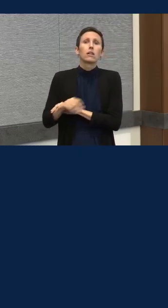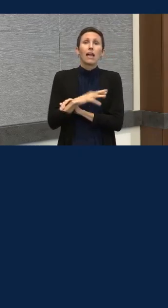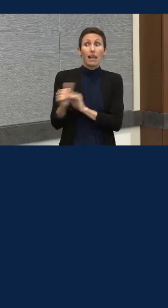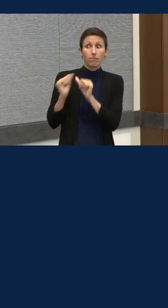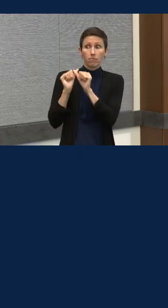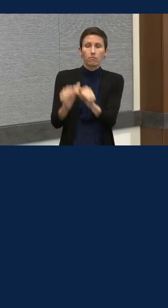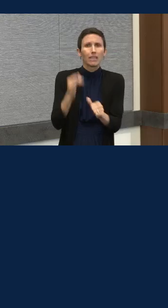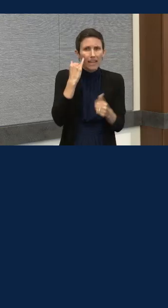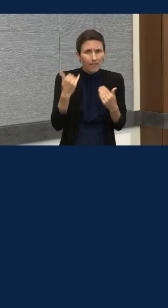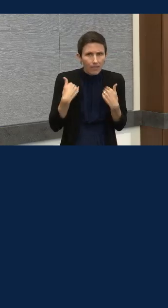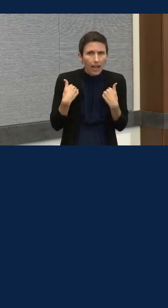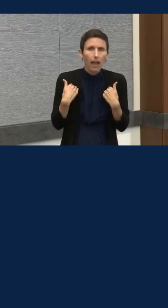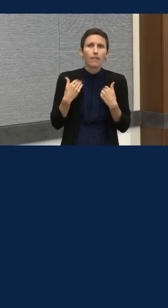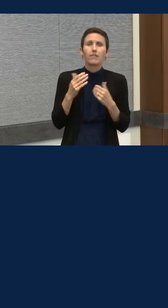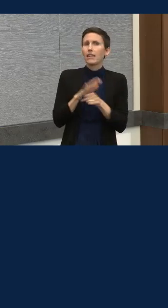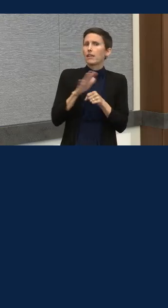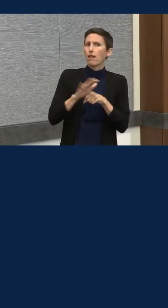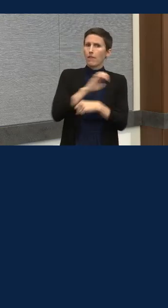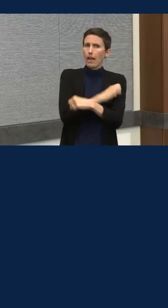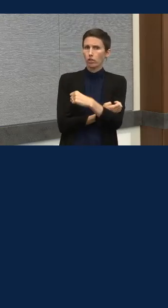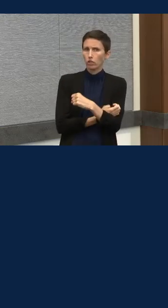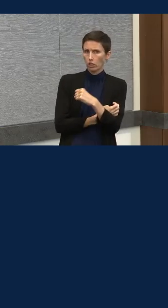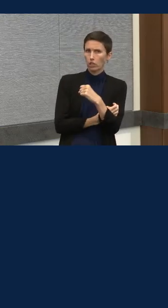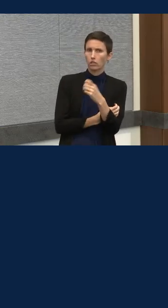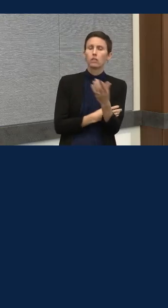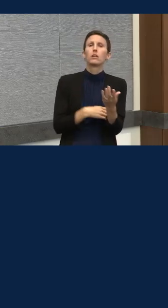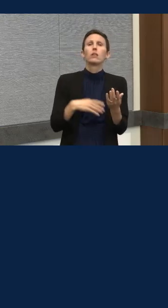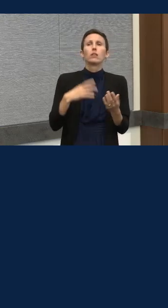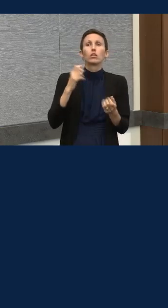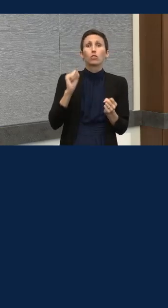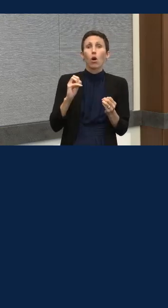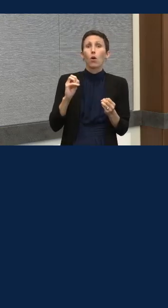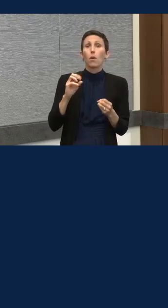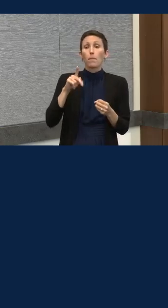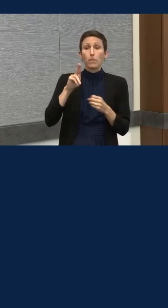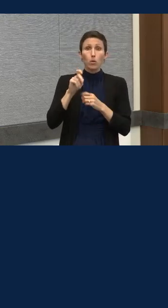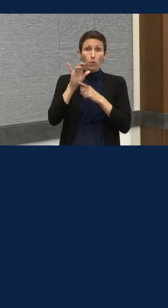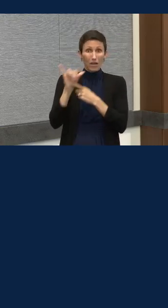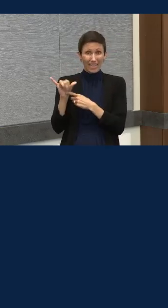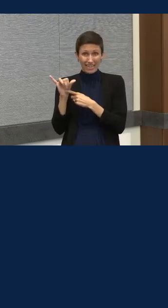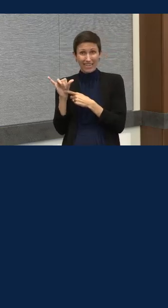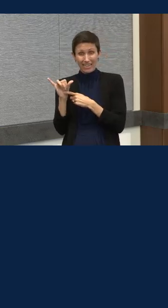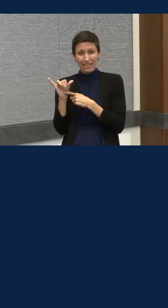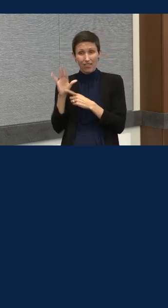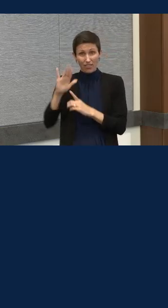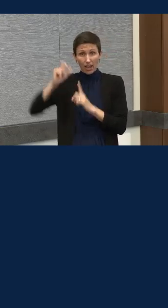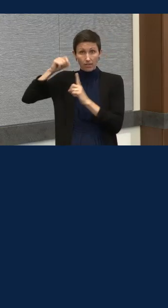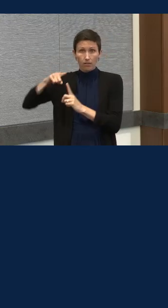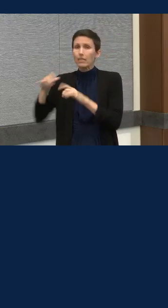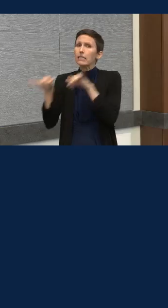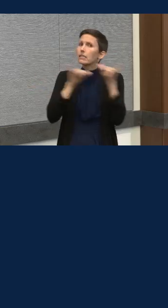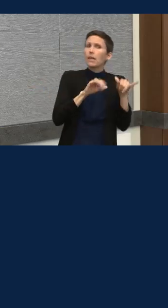on board. So the gating signal for puberty, for example, are these very same melanocortin neurons.